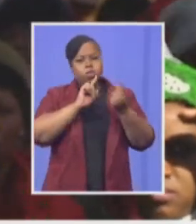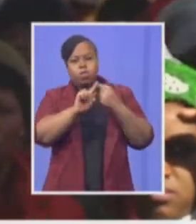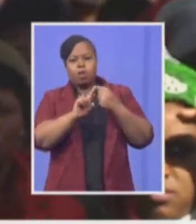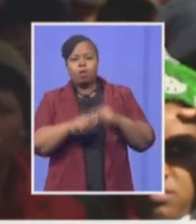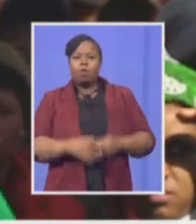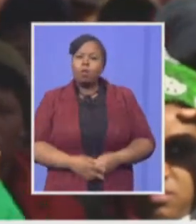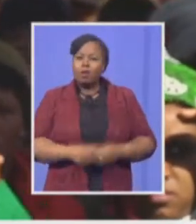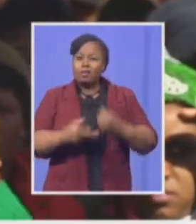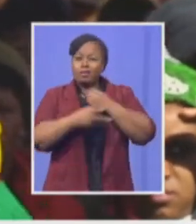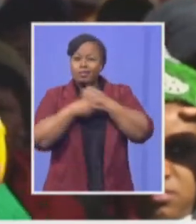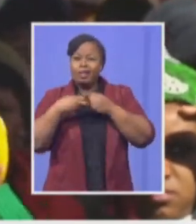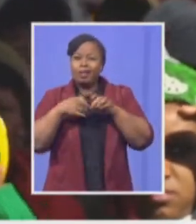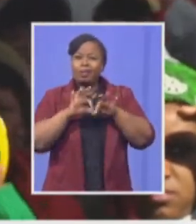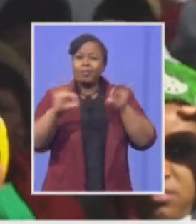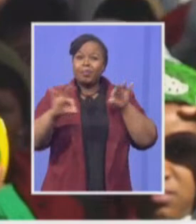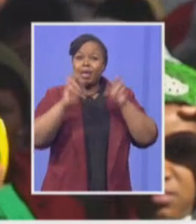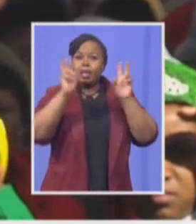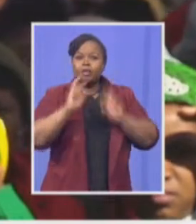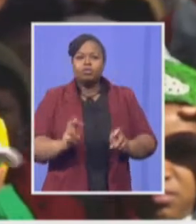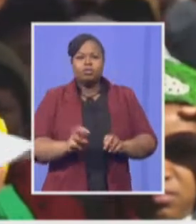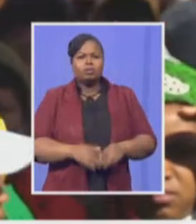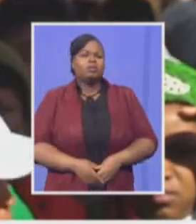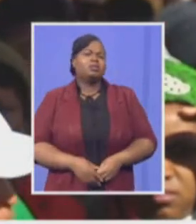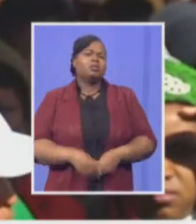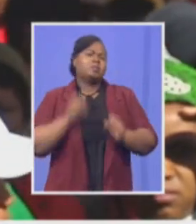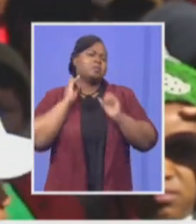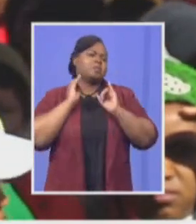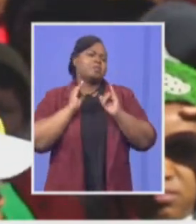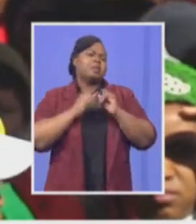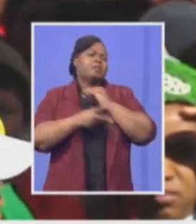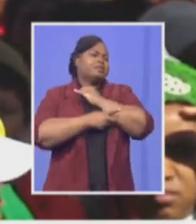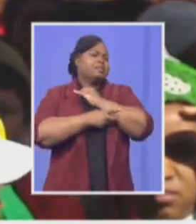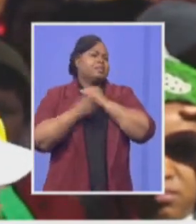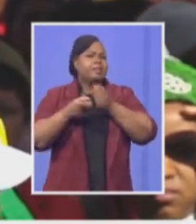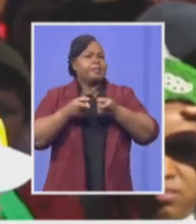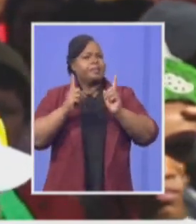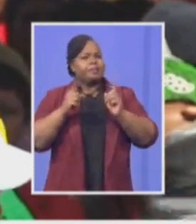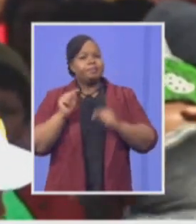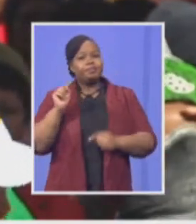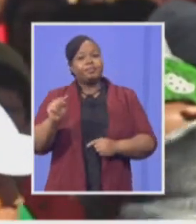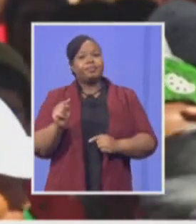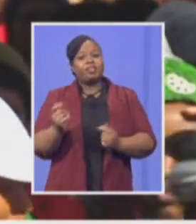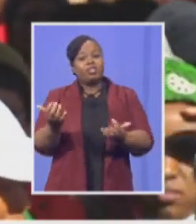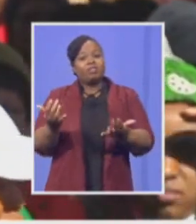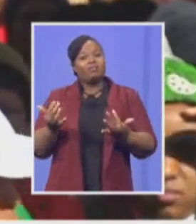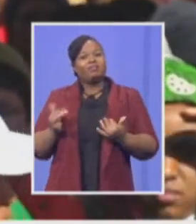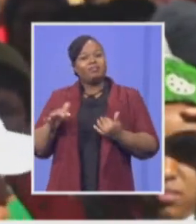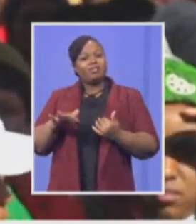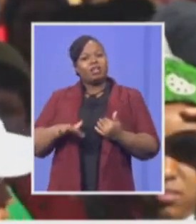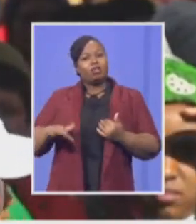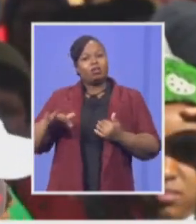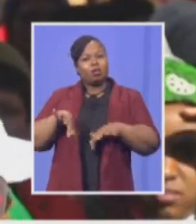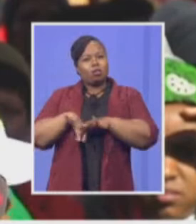theft la ekhoneni iyashaya kunesiganga la around la ngasematankini la